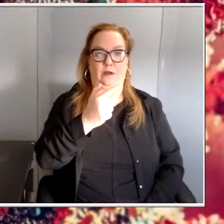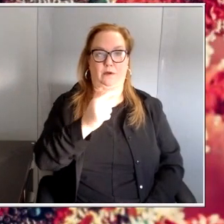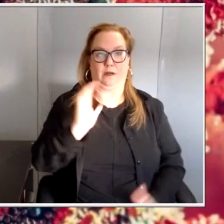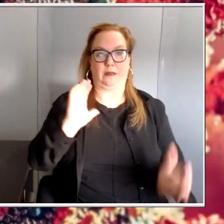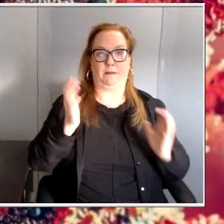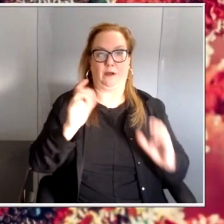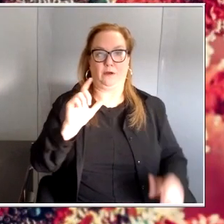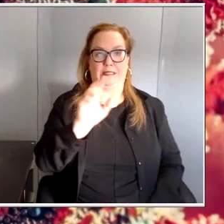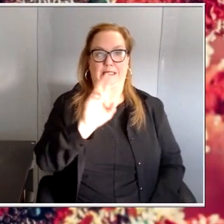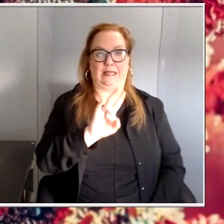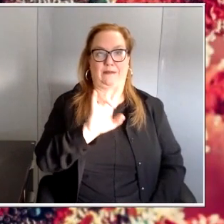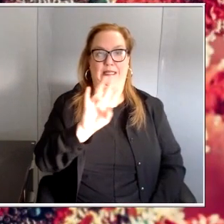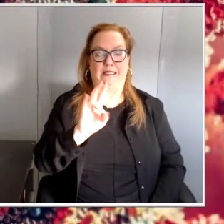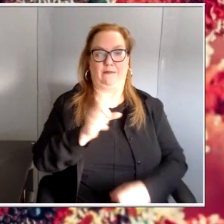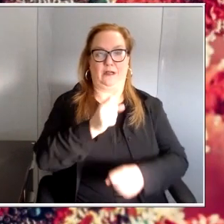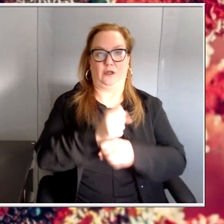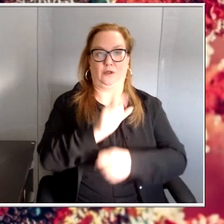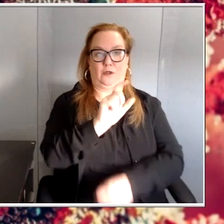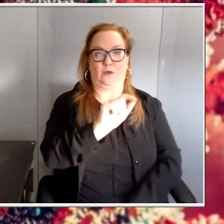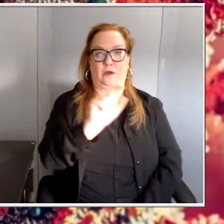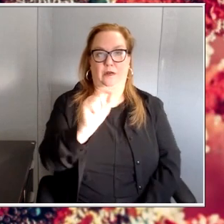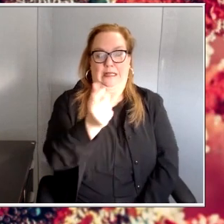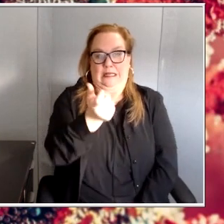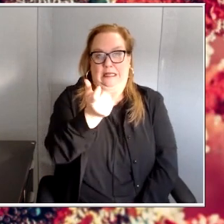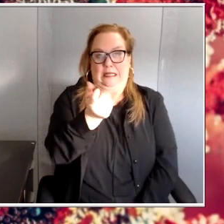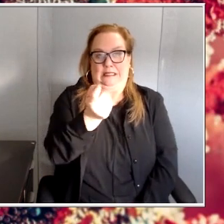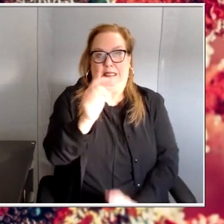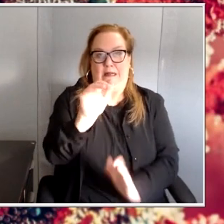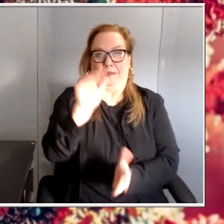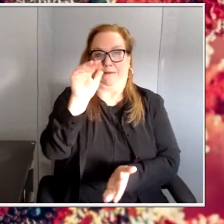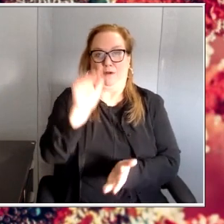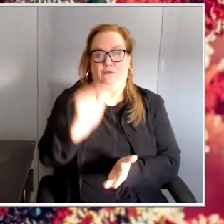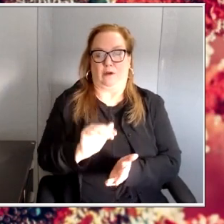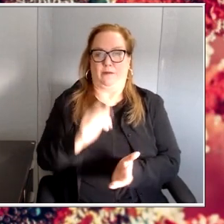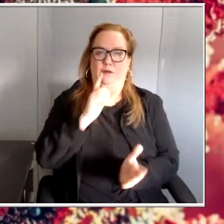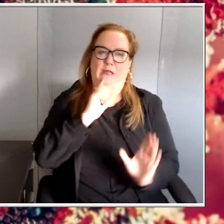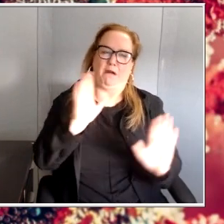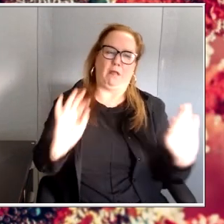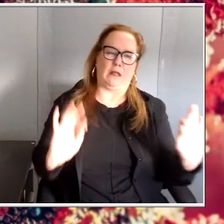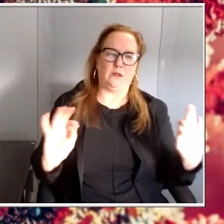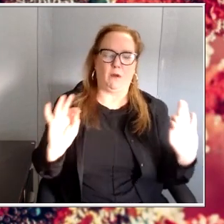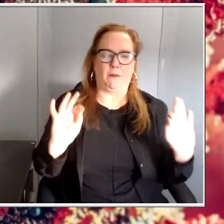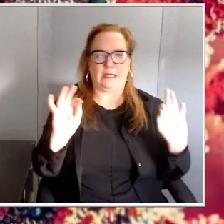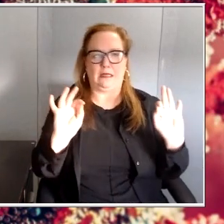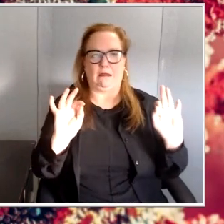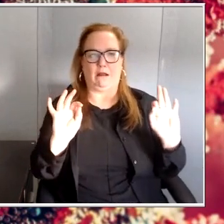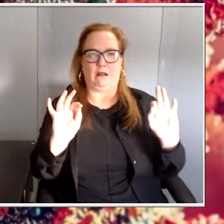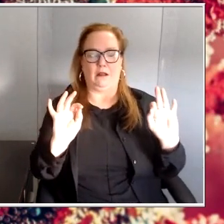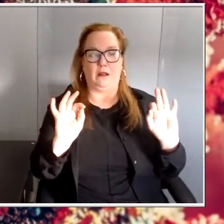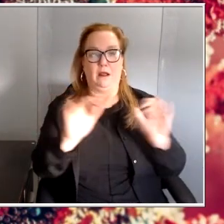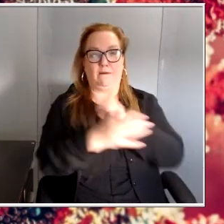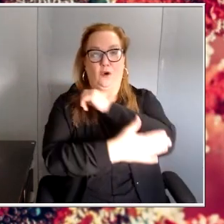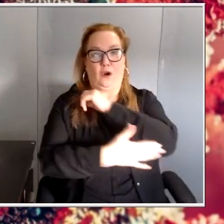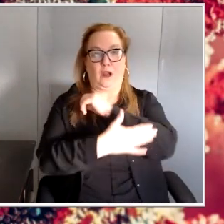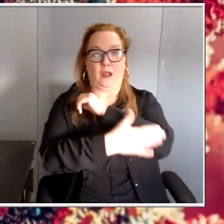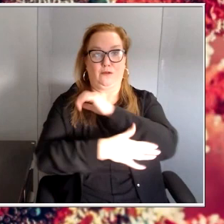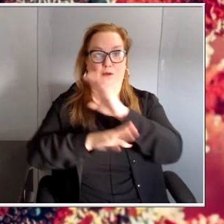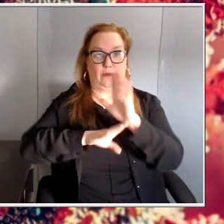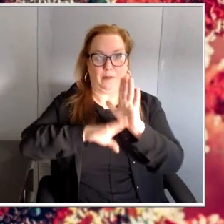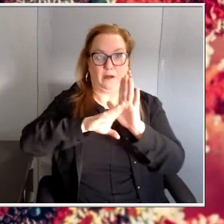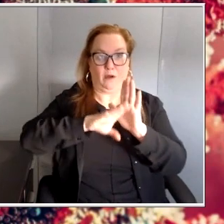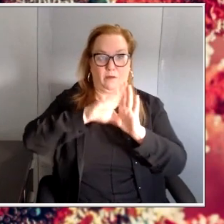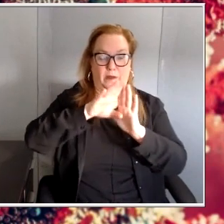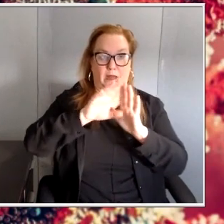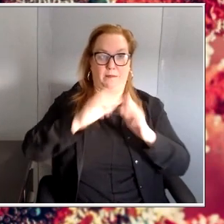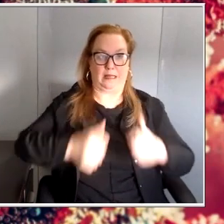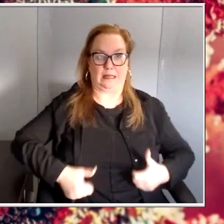in 2020. That's a little bit of a drop. And you say, oh, that's not too much. But actually, for a country where we've been trending up in life expectancy, we've